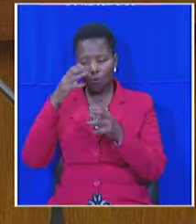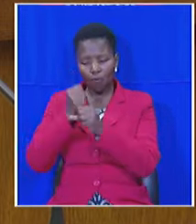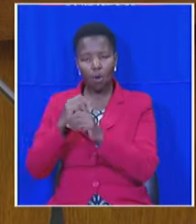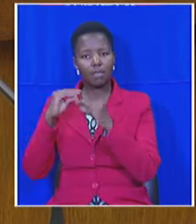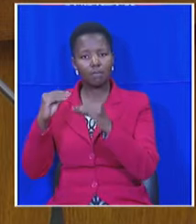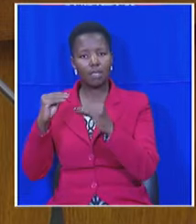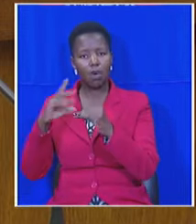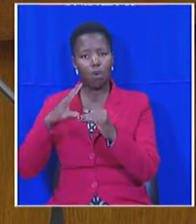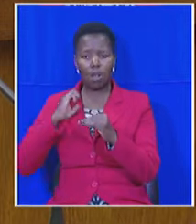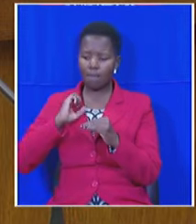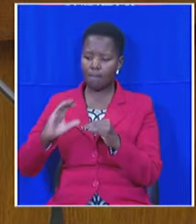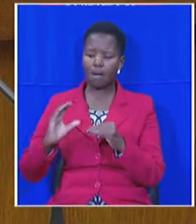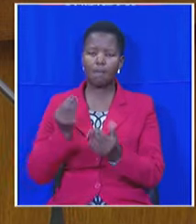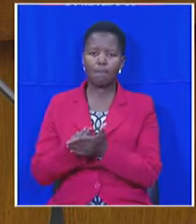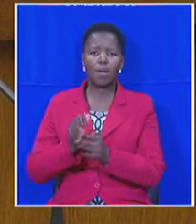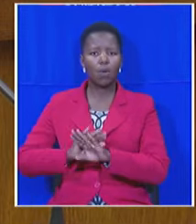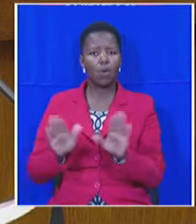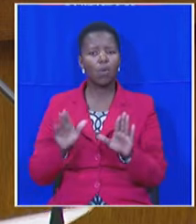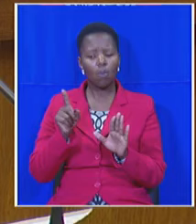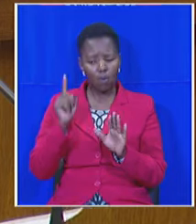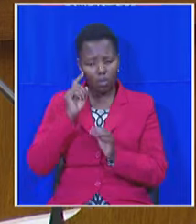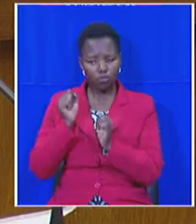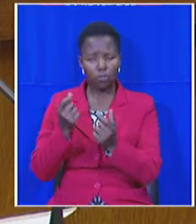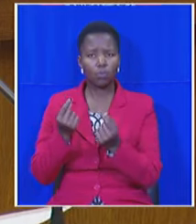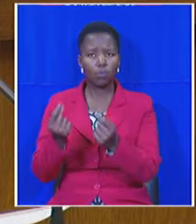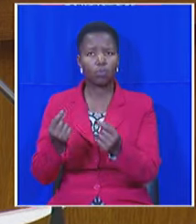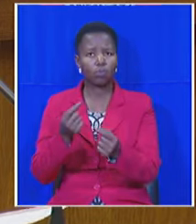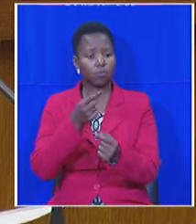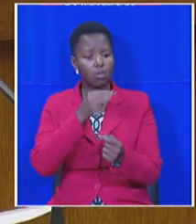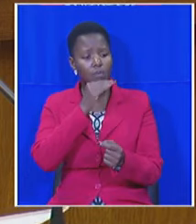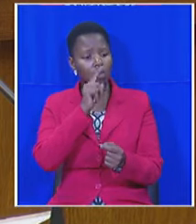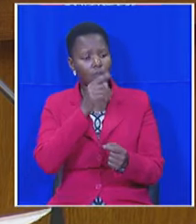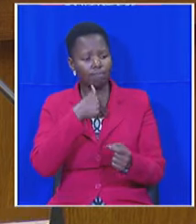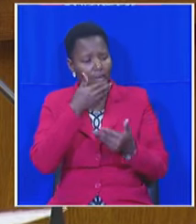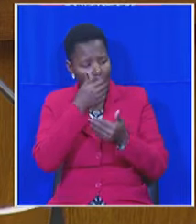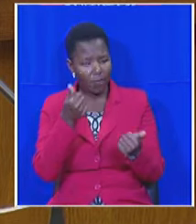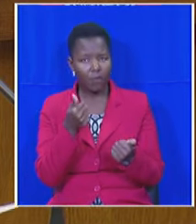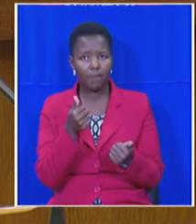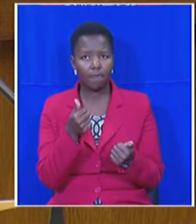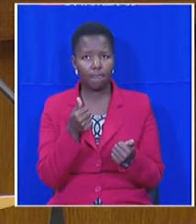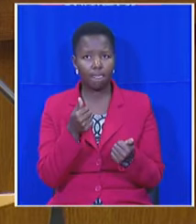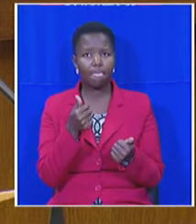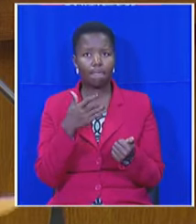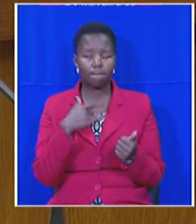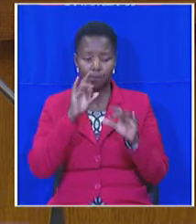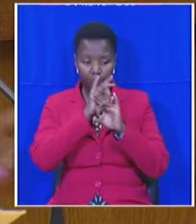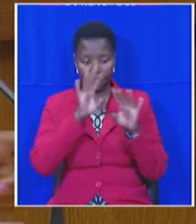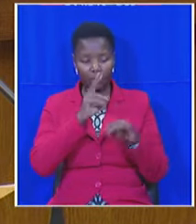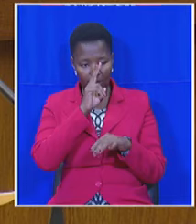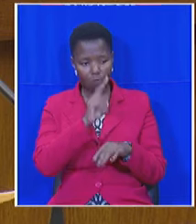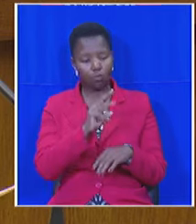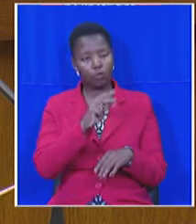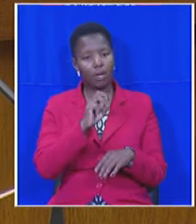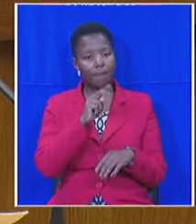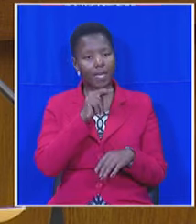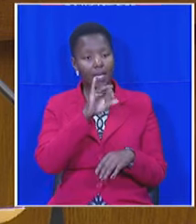of bailout. And that's the plan on the turnaround strategy. I'm not so sure what you are referring to right now. So it shows clearly, Honorable Mackenzie, that you've not